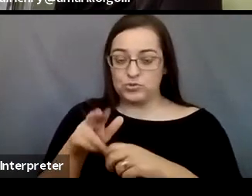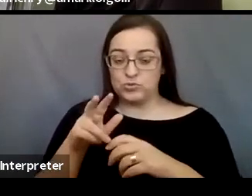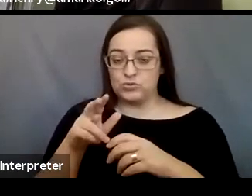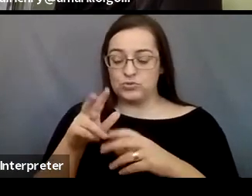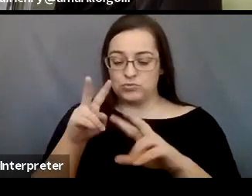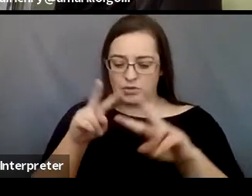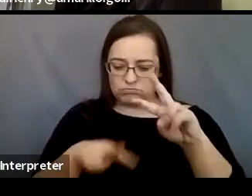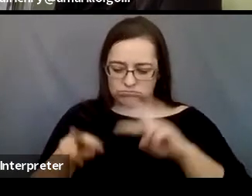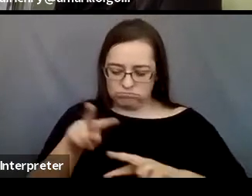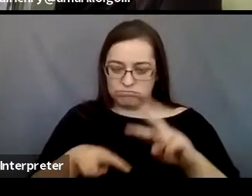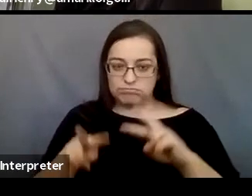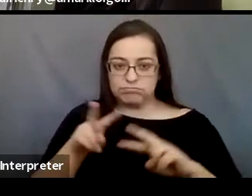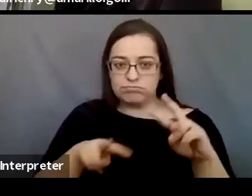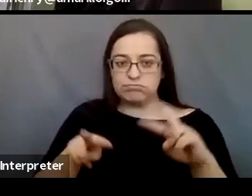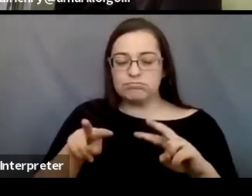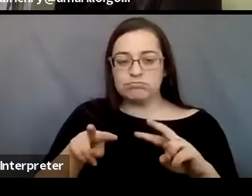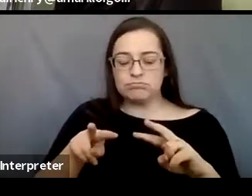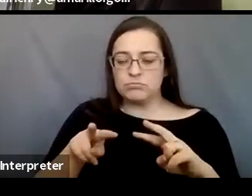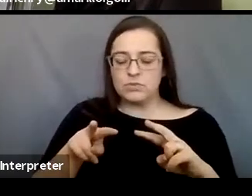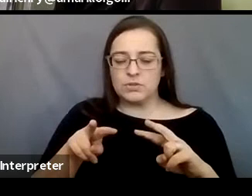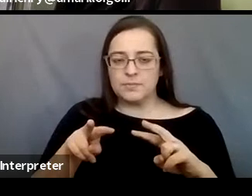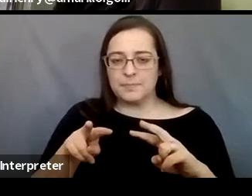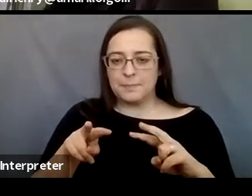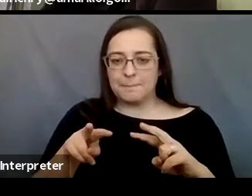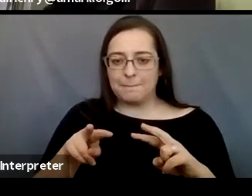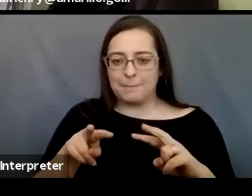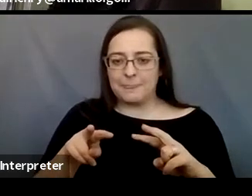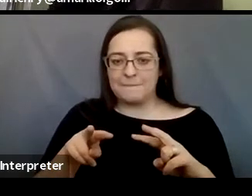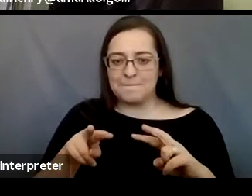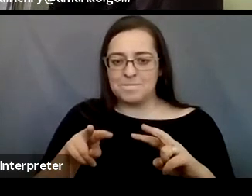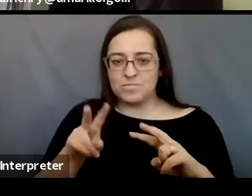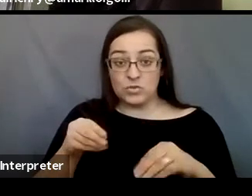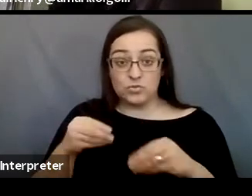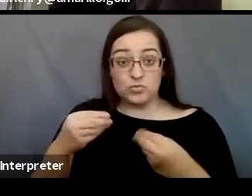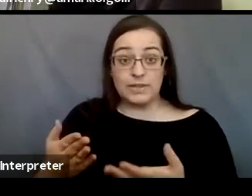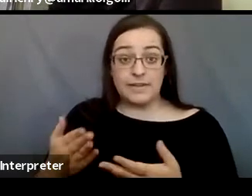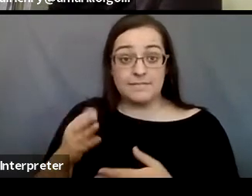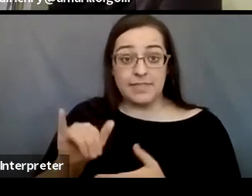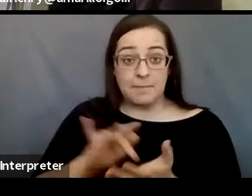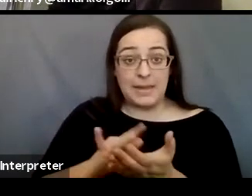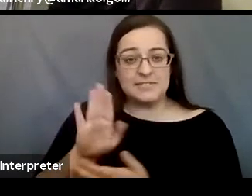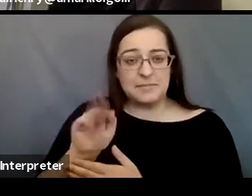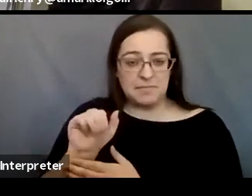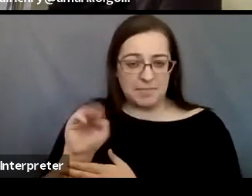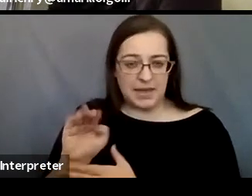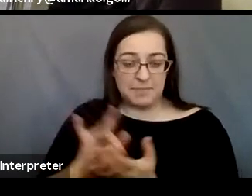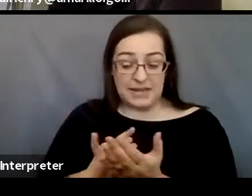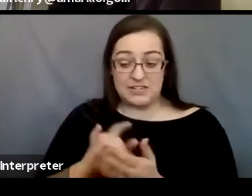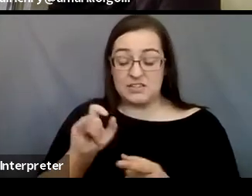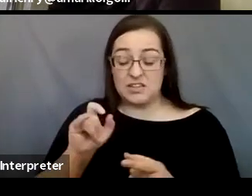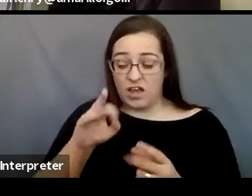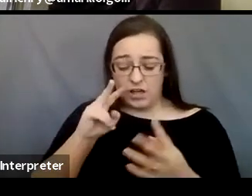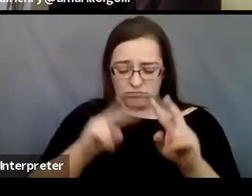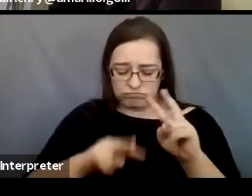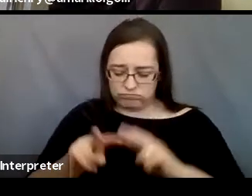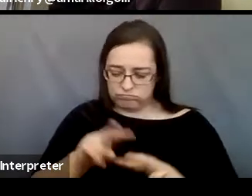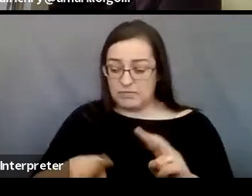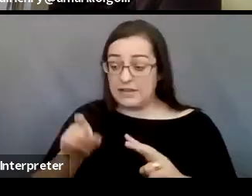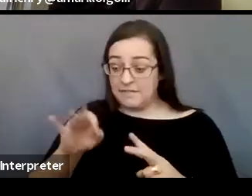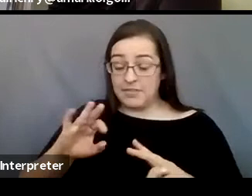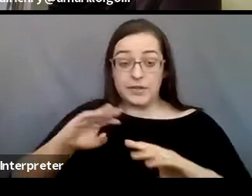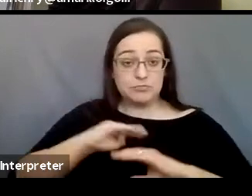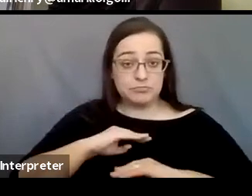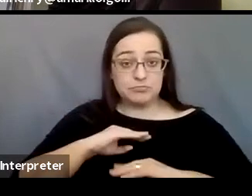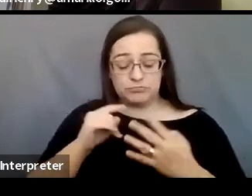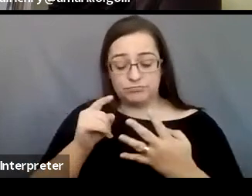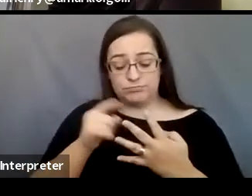information against the criteria in order to give the medication. And if they meet that criteria, and then